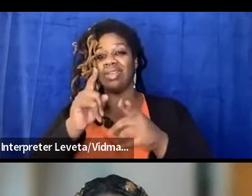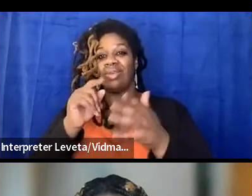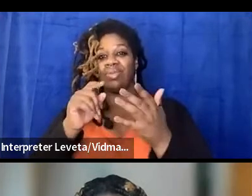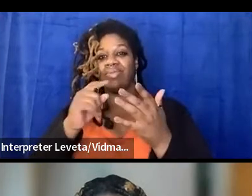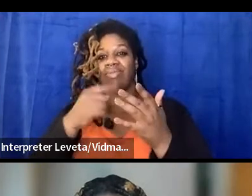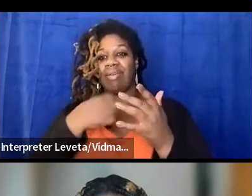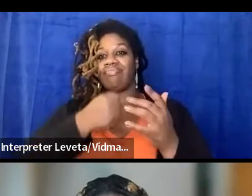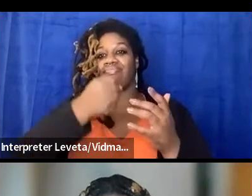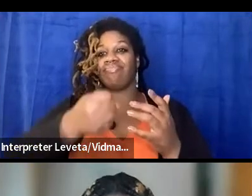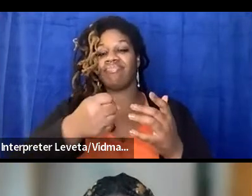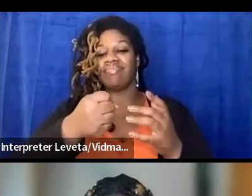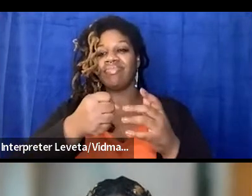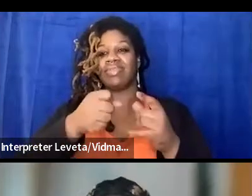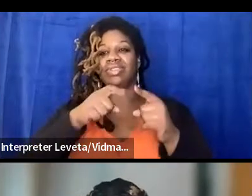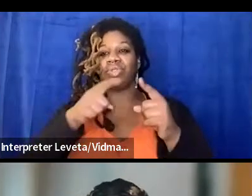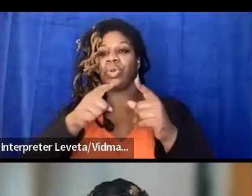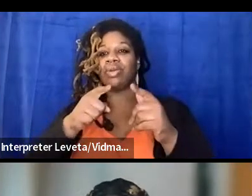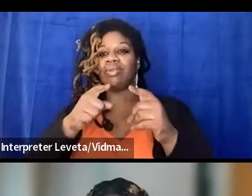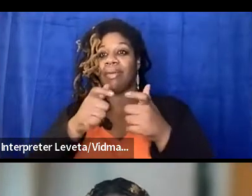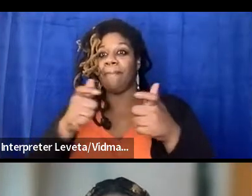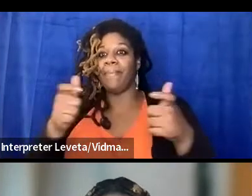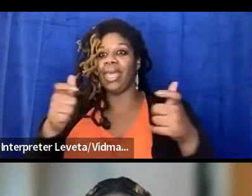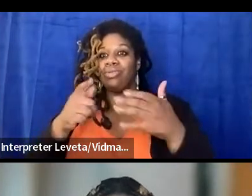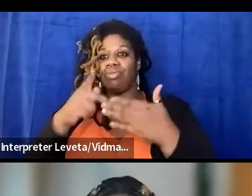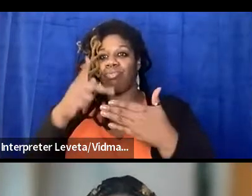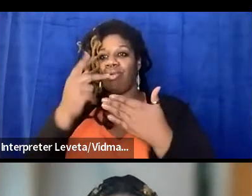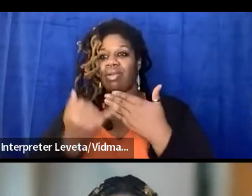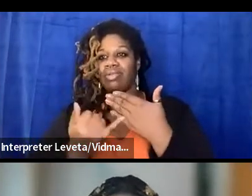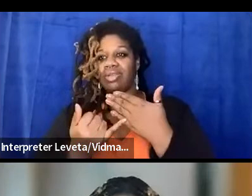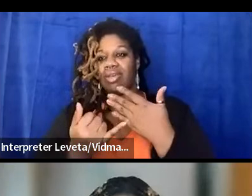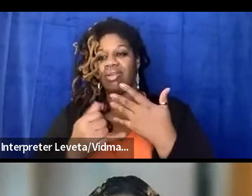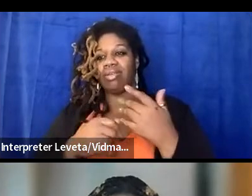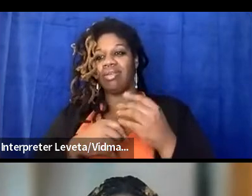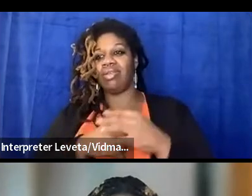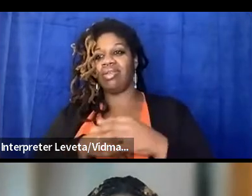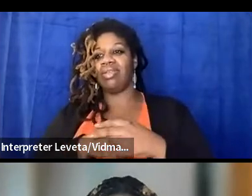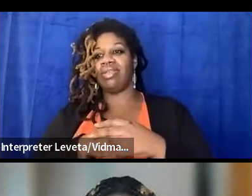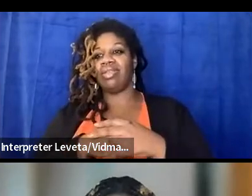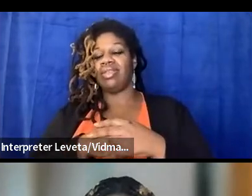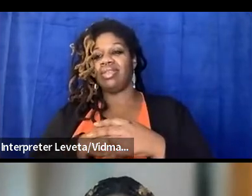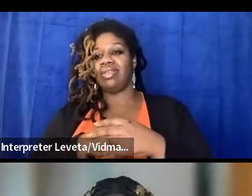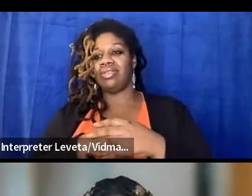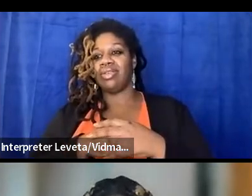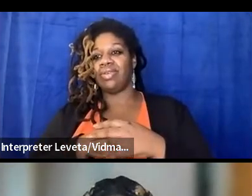So I'm doing a lot of science strategy work. TNC is a